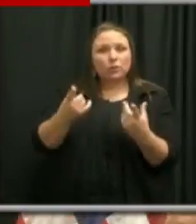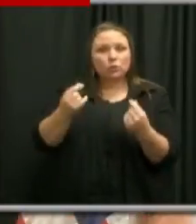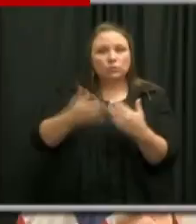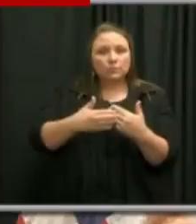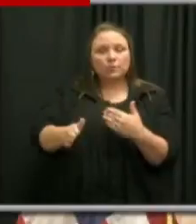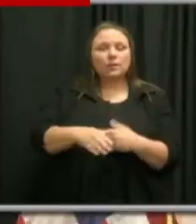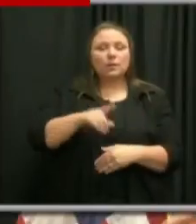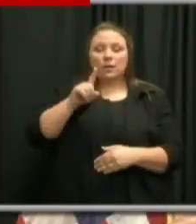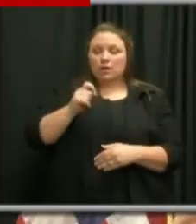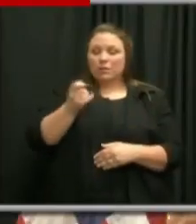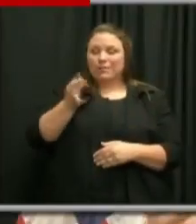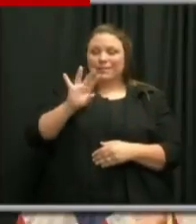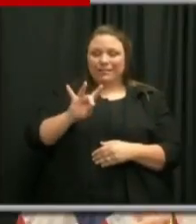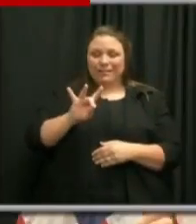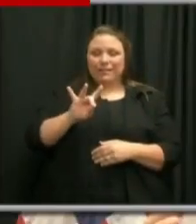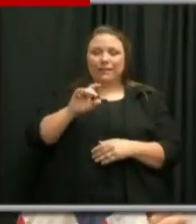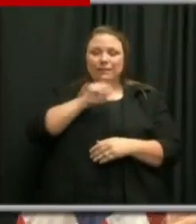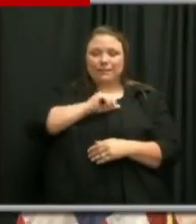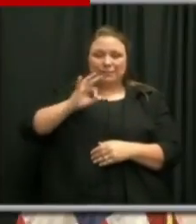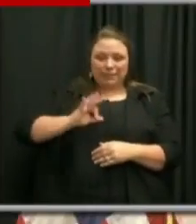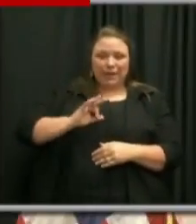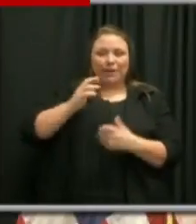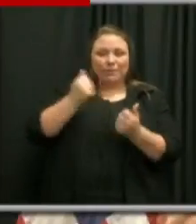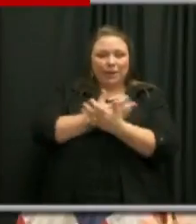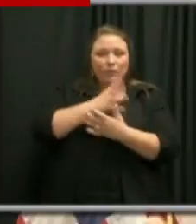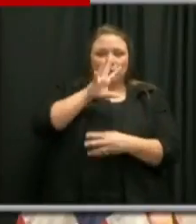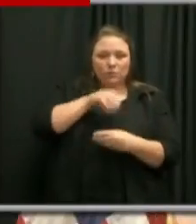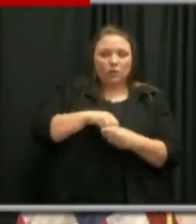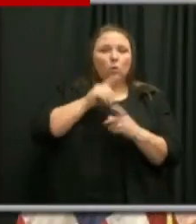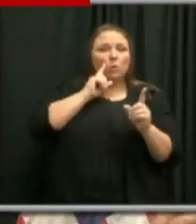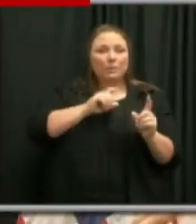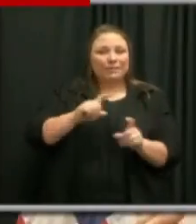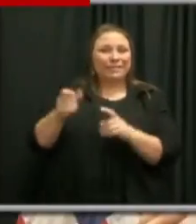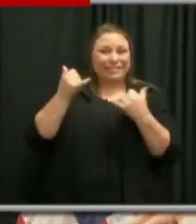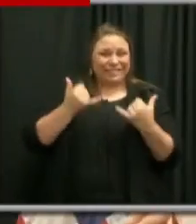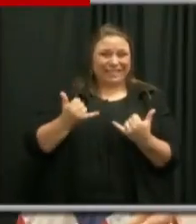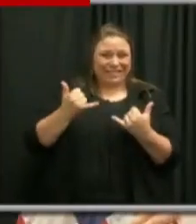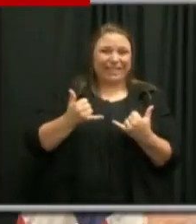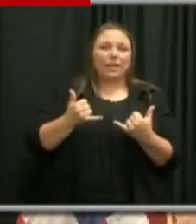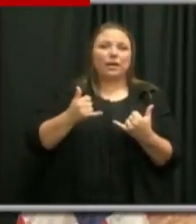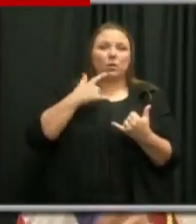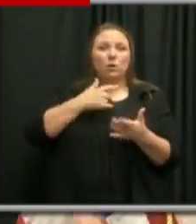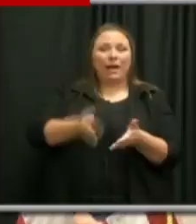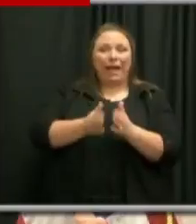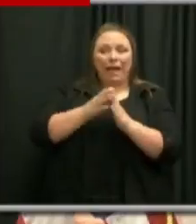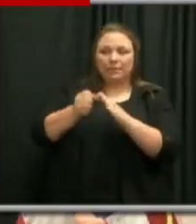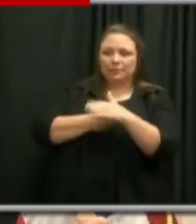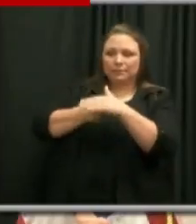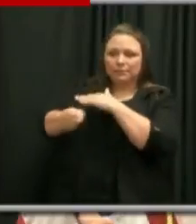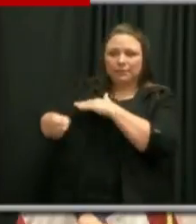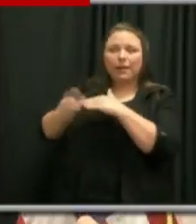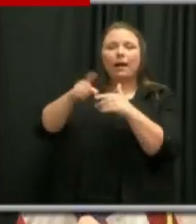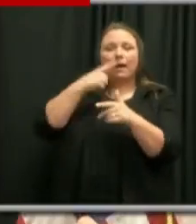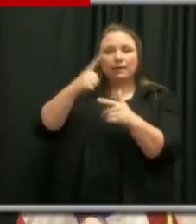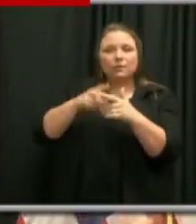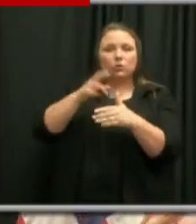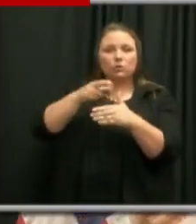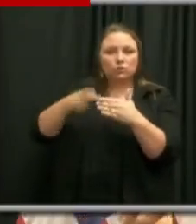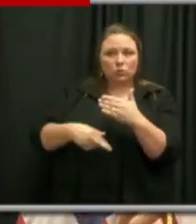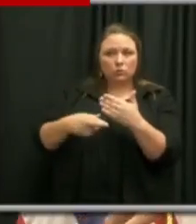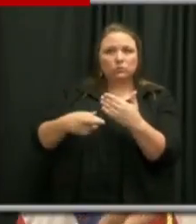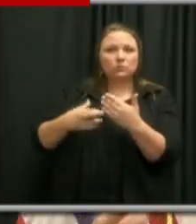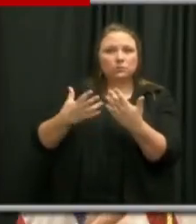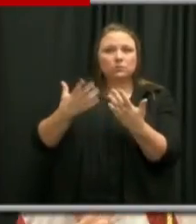198 plus staff and so forth that will be tested today will be tested, and they will be asked to self-isolate until the results are come back. And